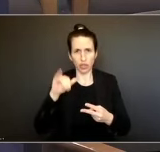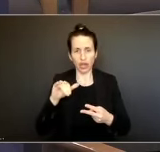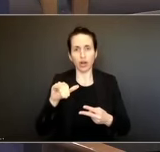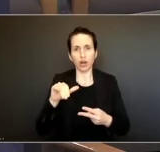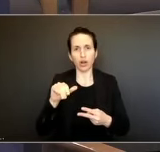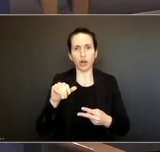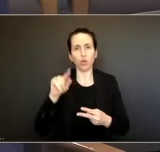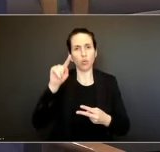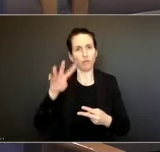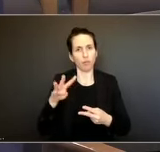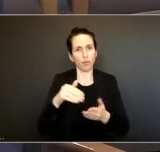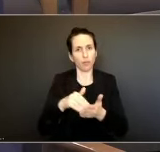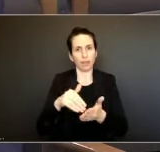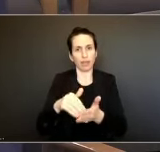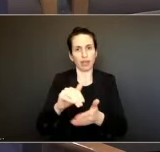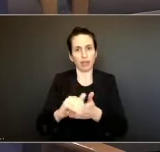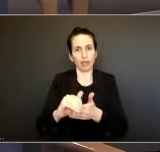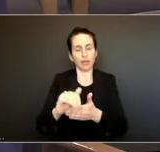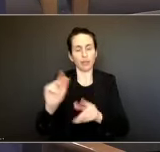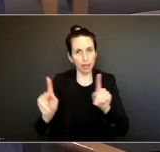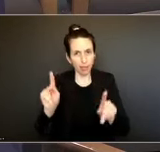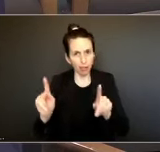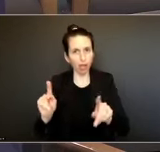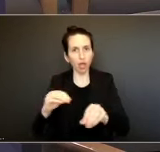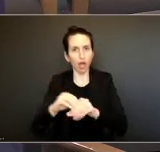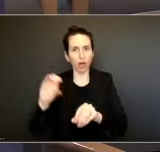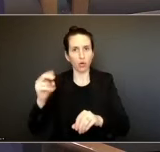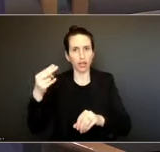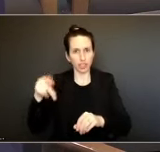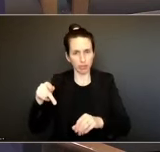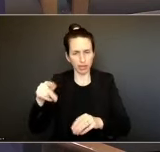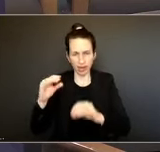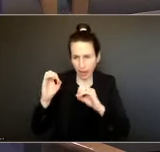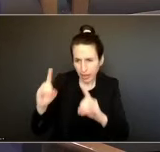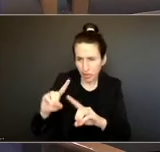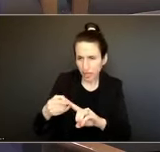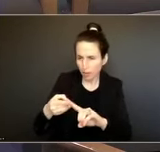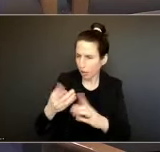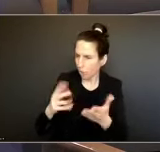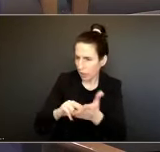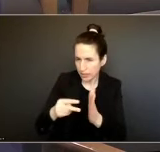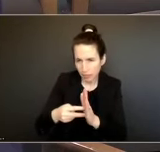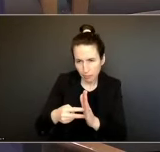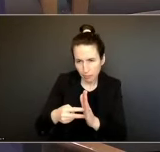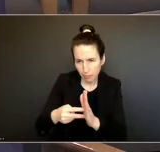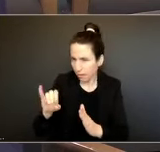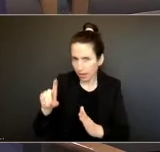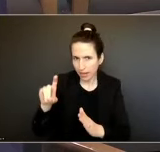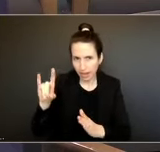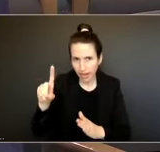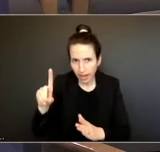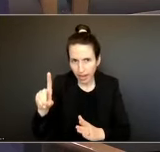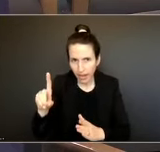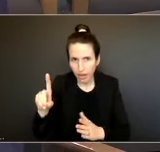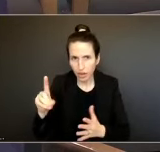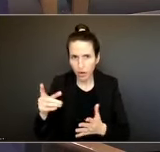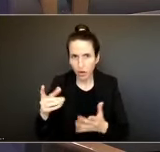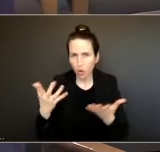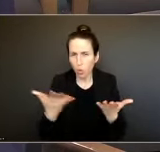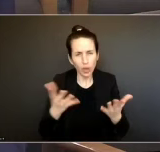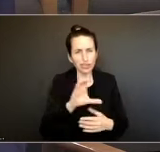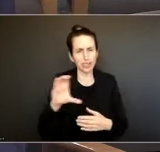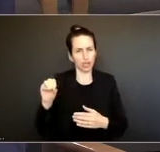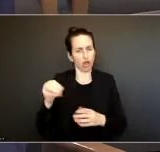a Medicaid recipient, what a CCO is, what are your rights under the law, what happens if you can't get a QMHP and psychiatrist, how